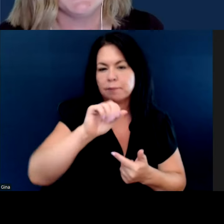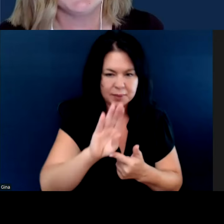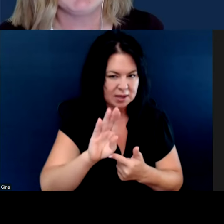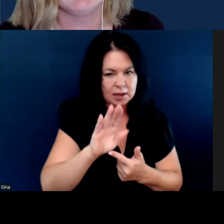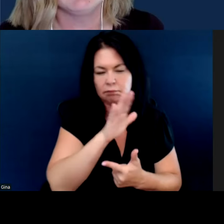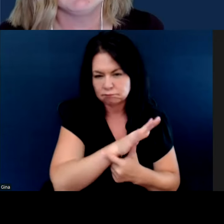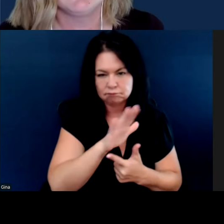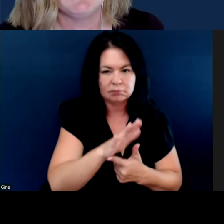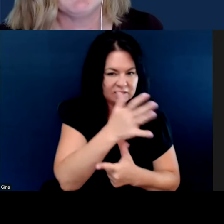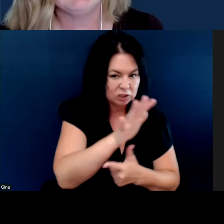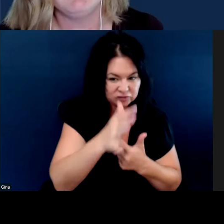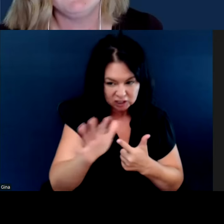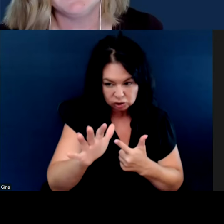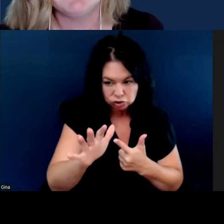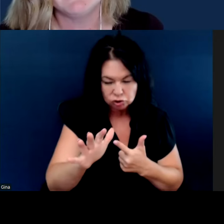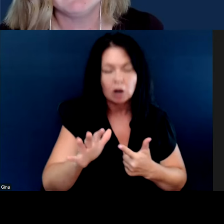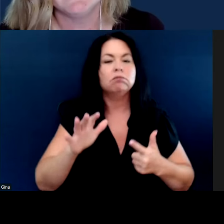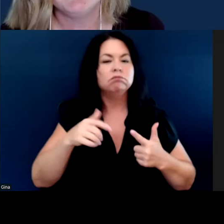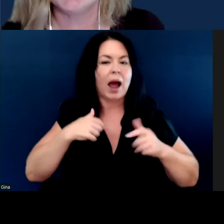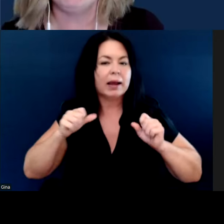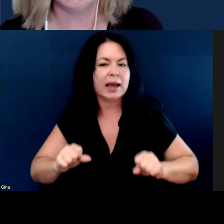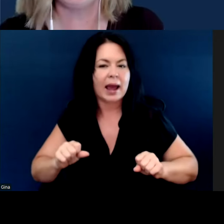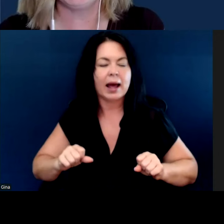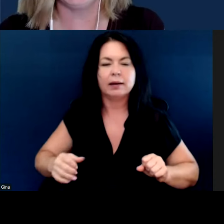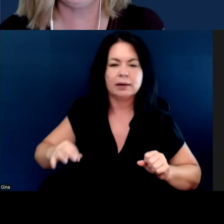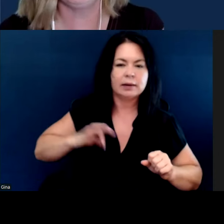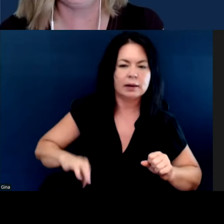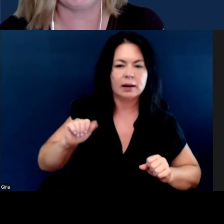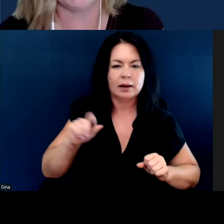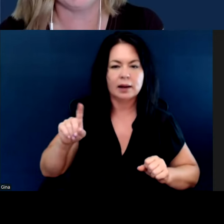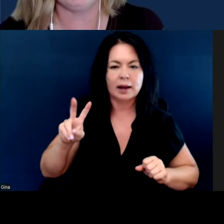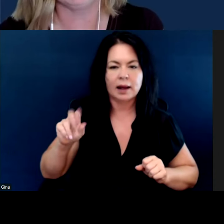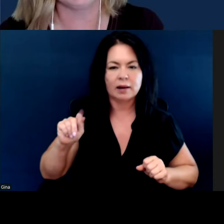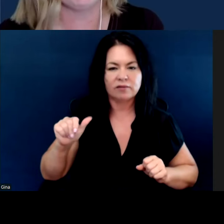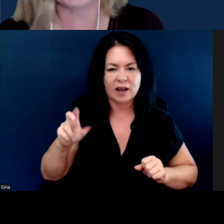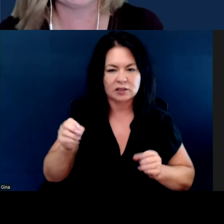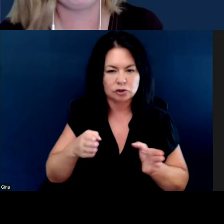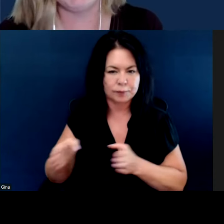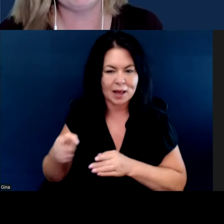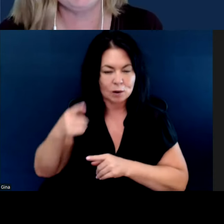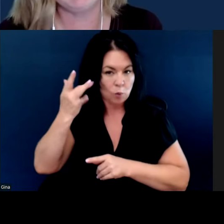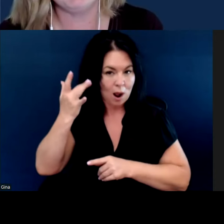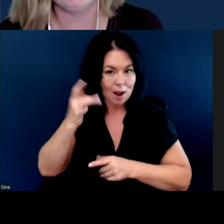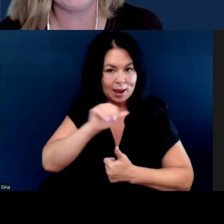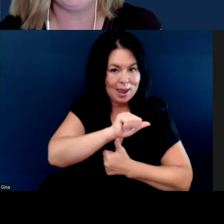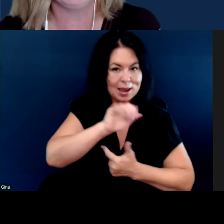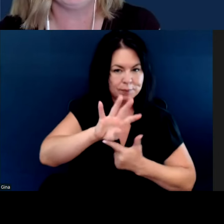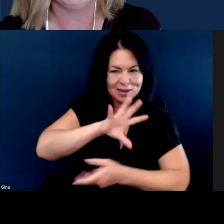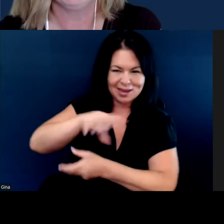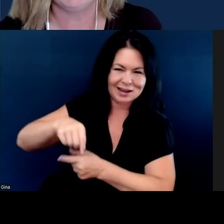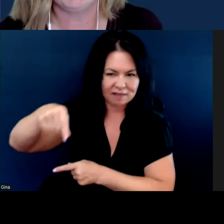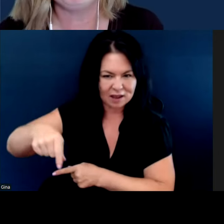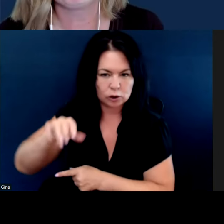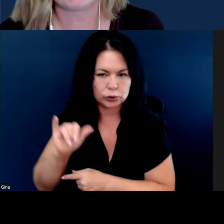an Advantage plan, to enroll in an Advantage plan, because an Advantage plan includes your Part A and B. So you actually have to be enrolled in that before you